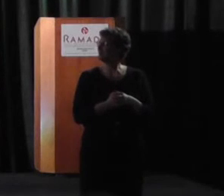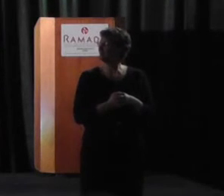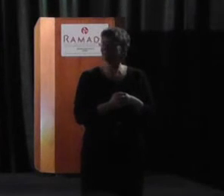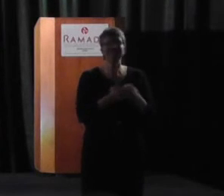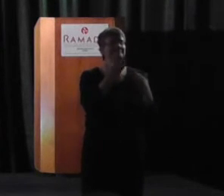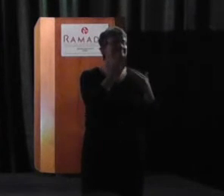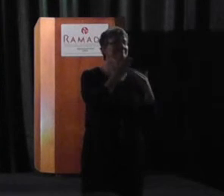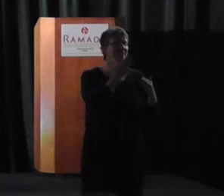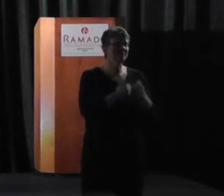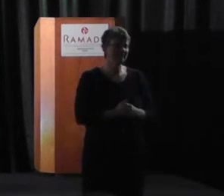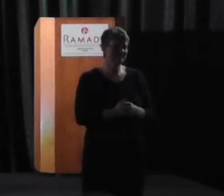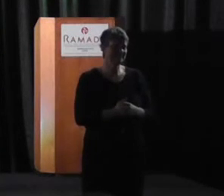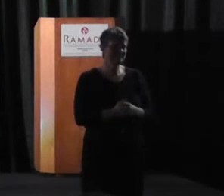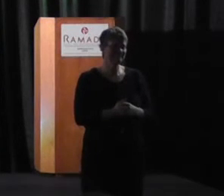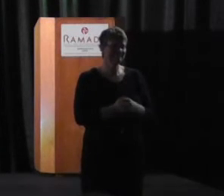Thank you.